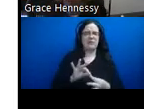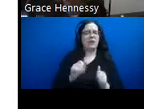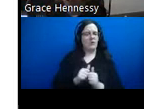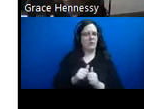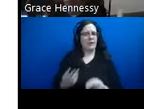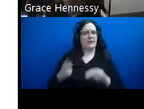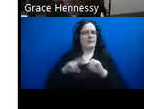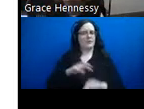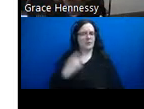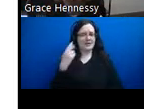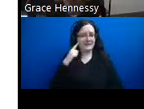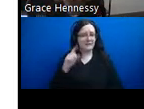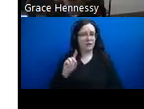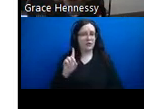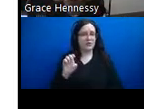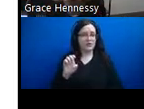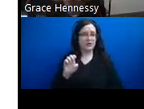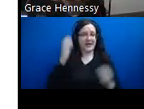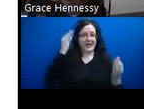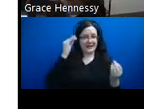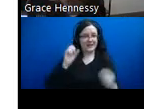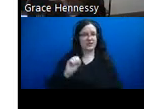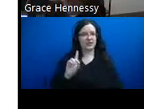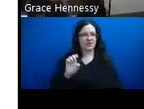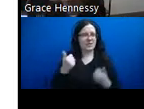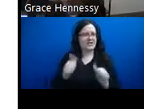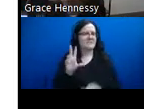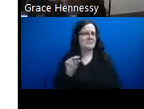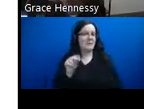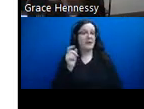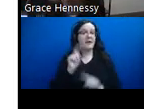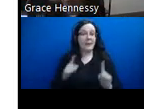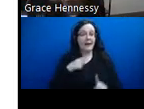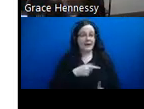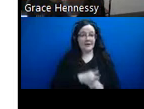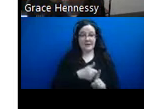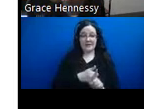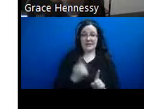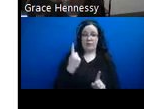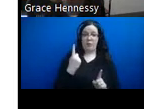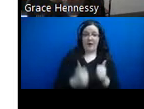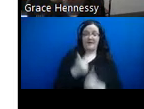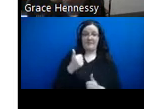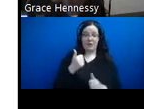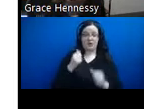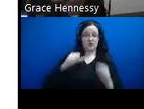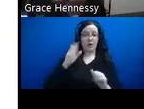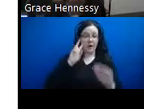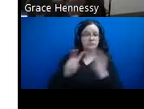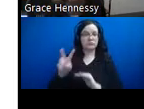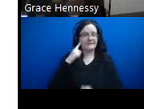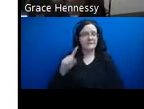suicidal ideation or suicide attempts, but it was one of the strongest predictors of suicidality among those with major depression, with an